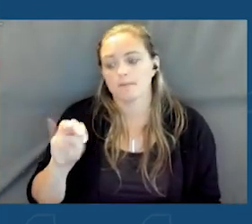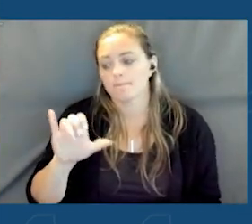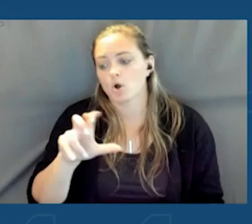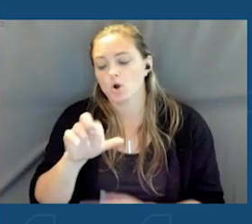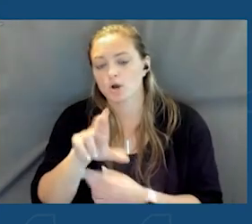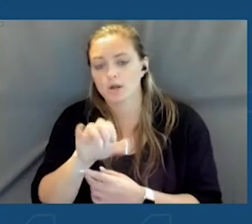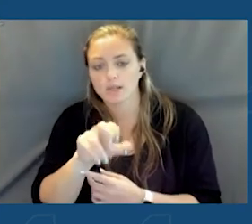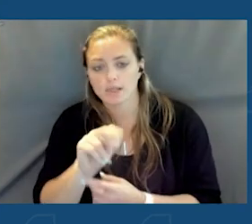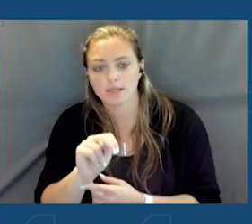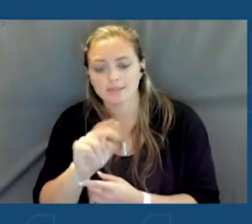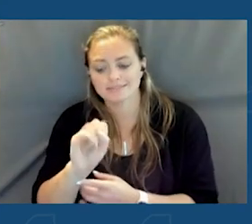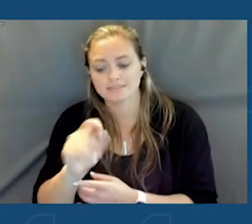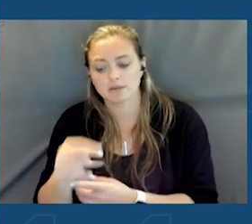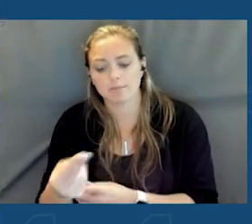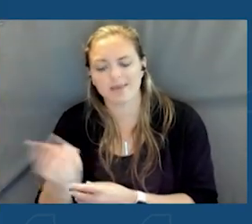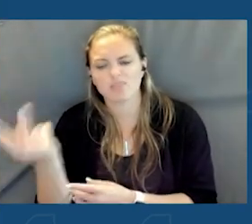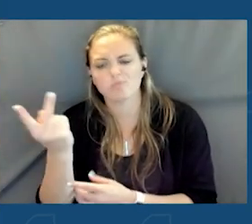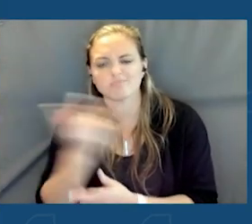stand up.